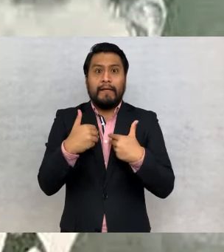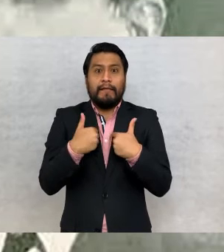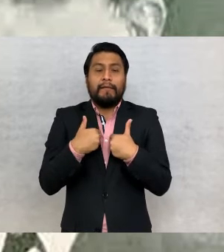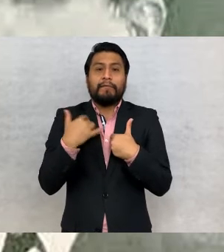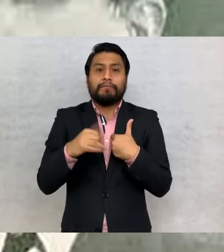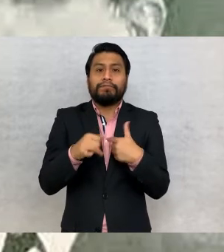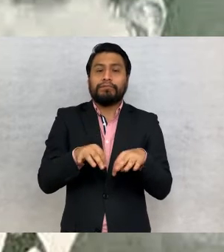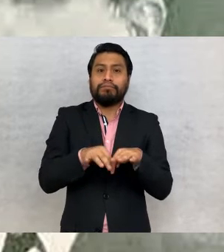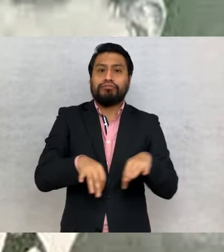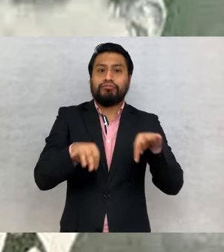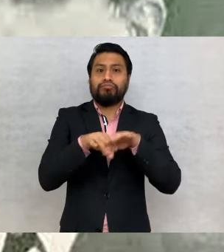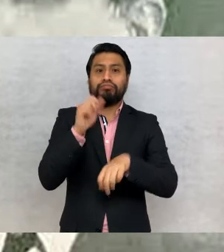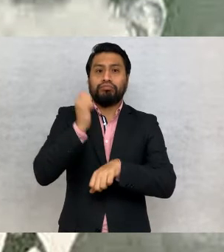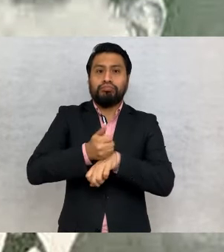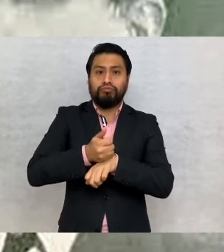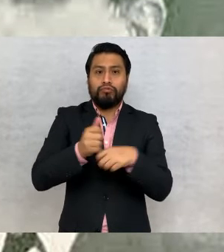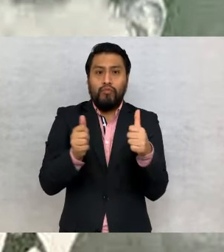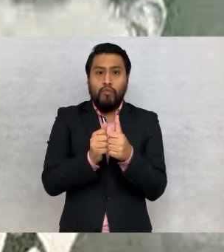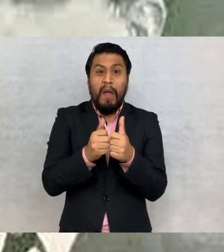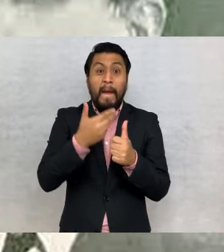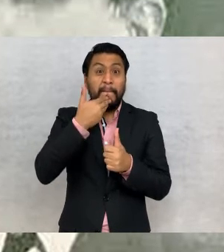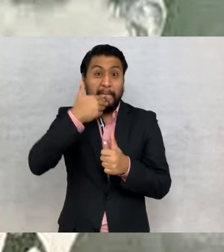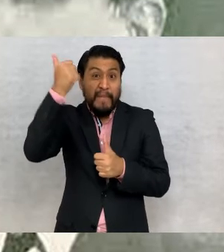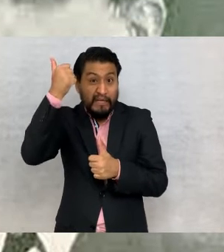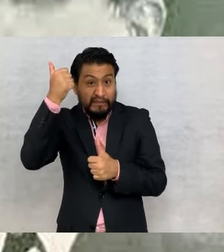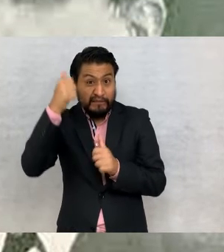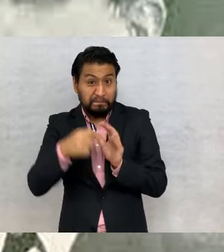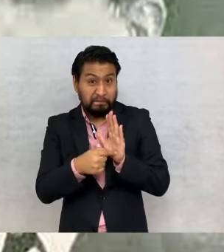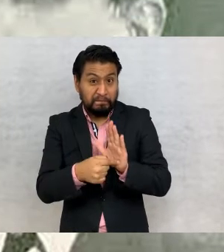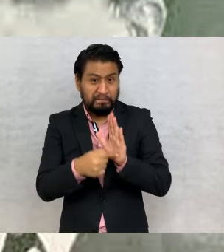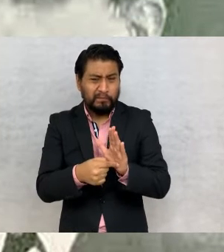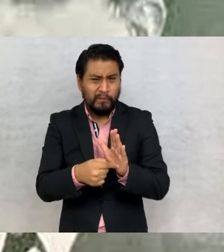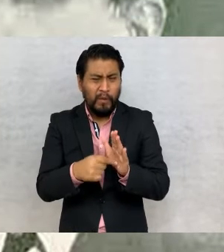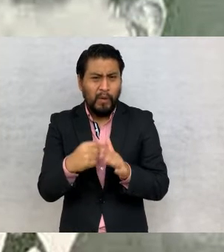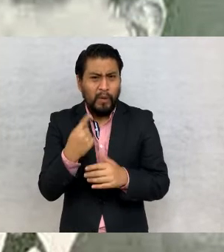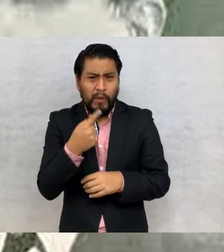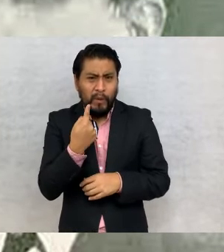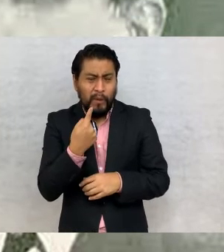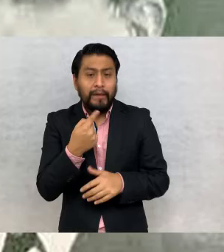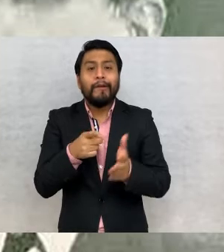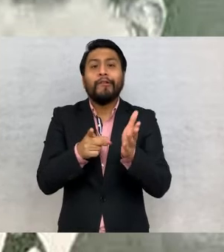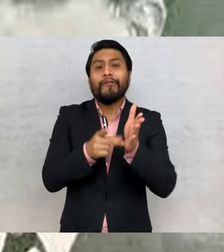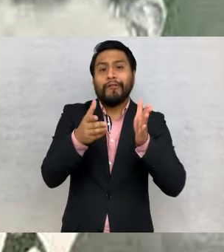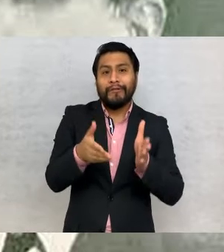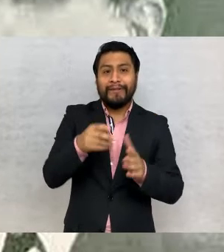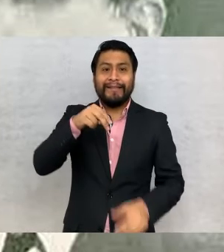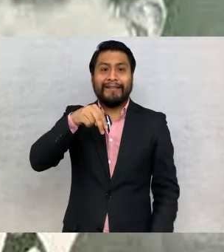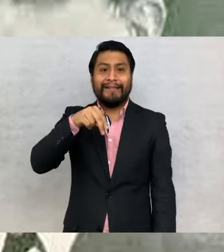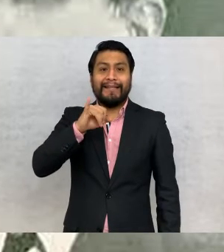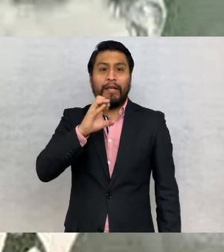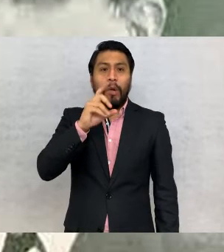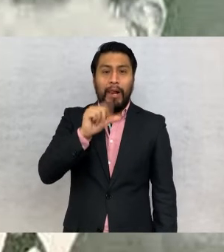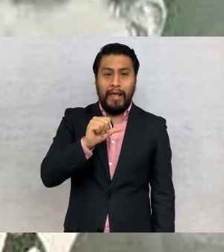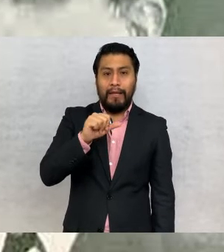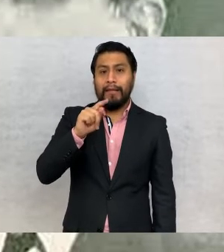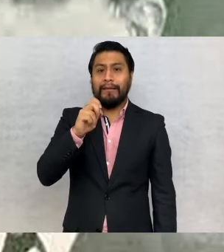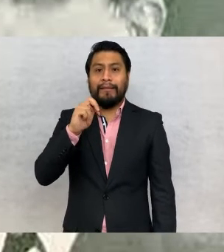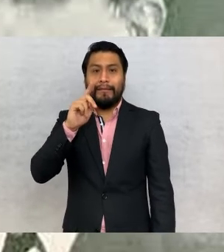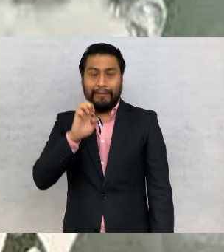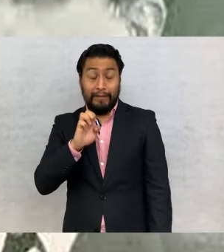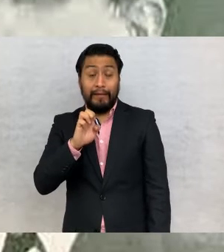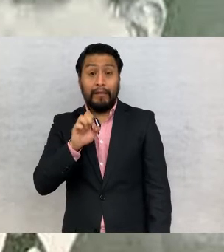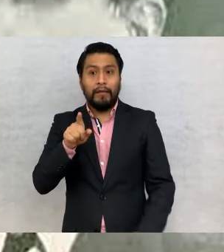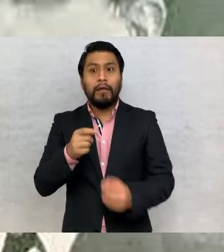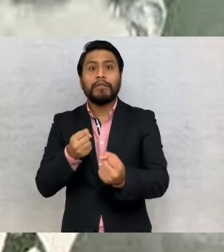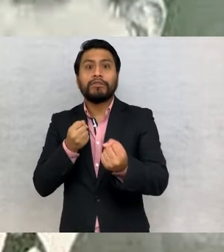fundamental, or the one with the greatest presence, was Dr. Nicola Pende, who was a supporter